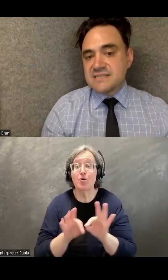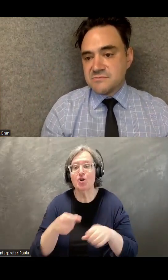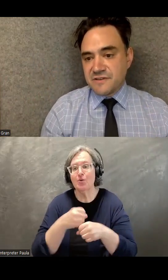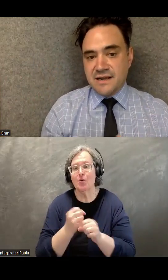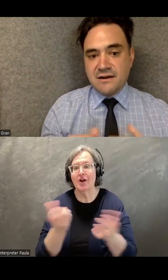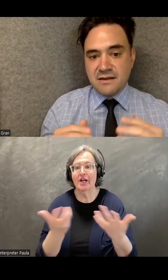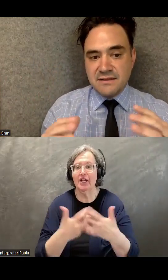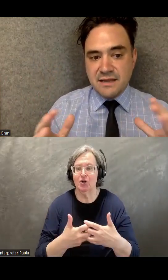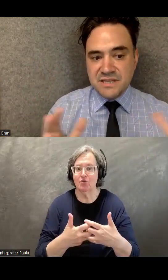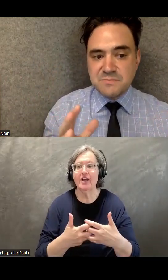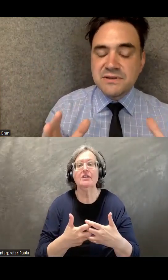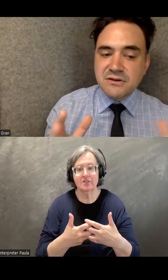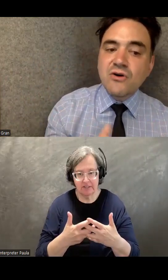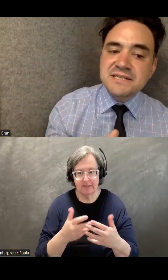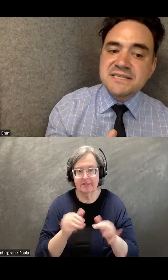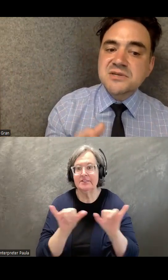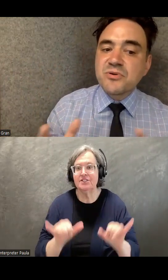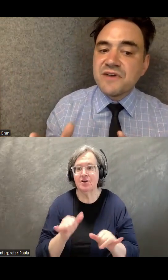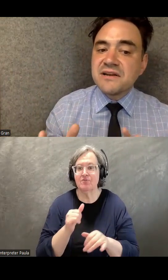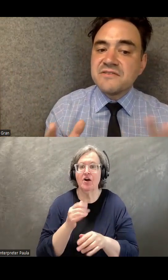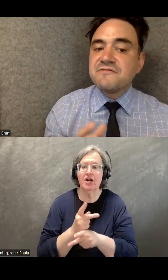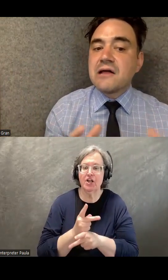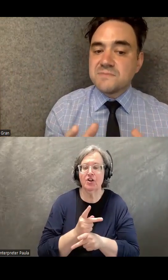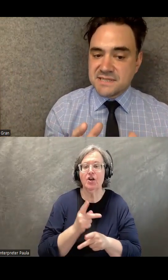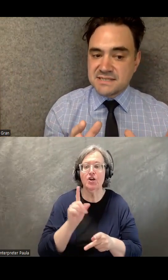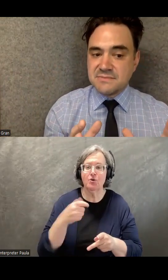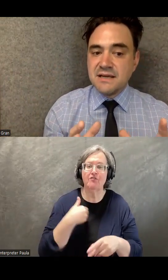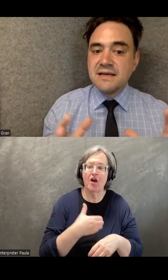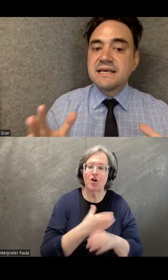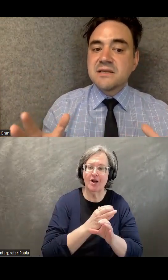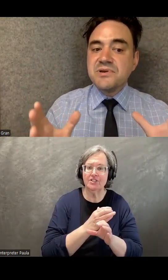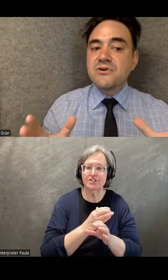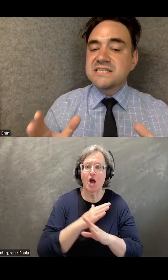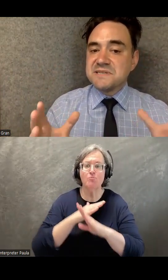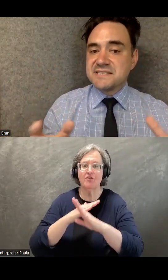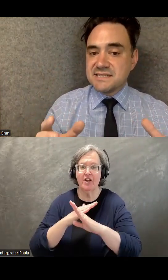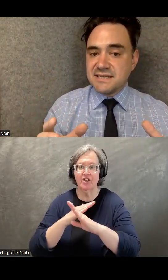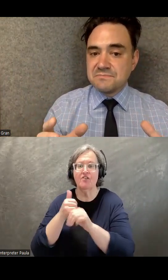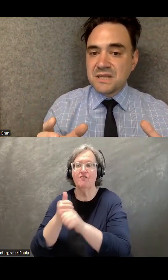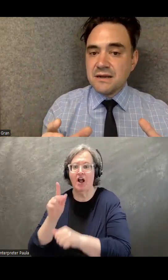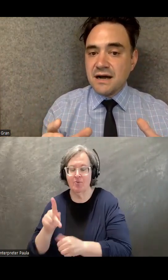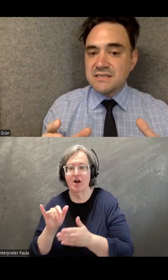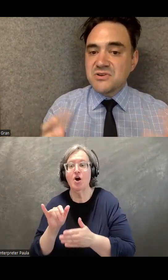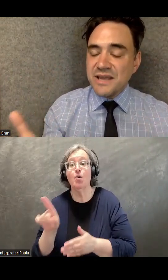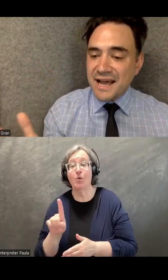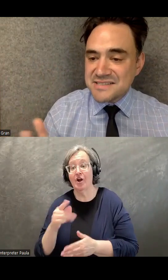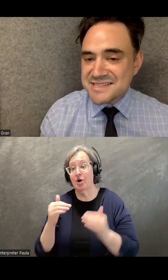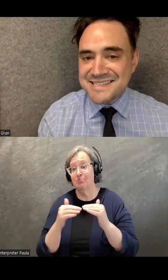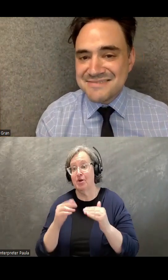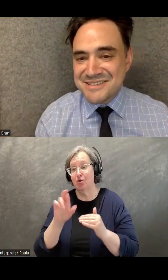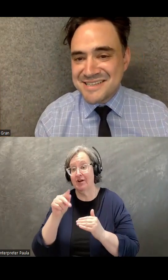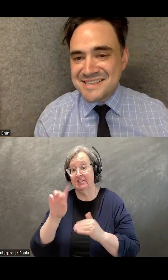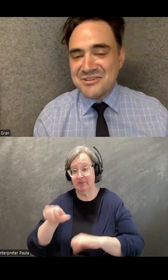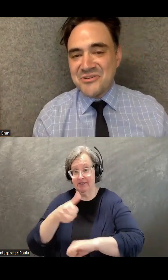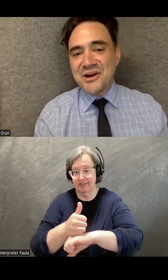integrated system of care. And that means building a crisis, preventative, and follow-up system that the peer respite sits in. So we had